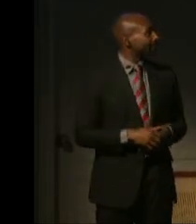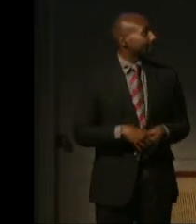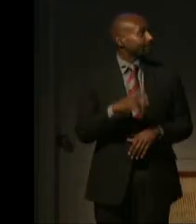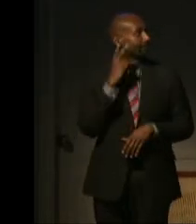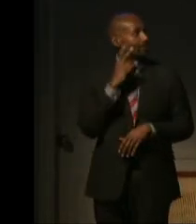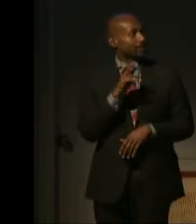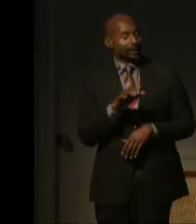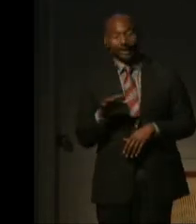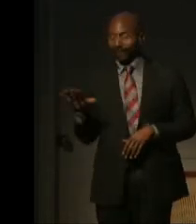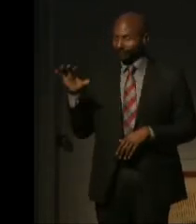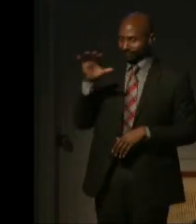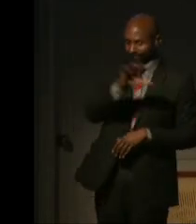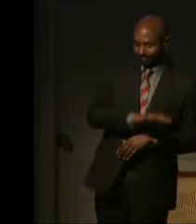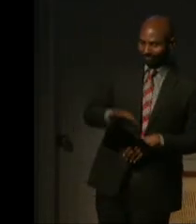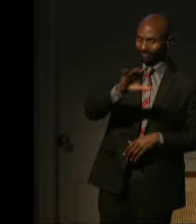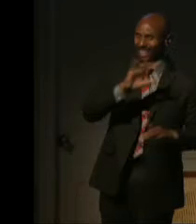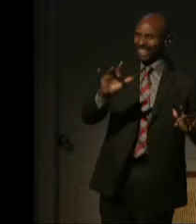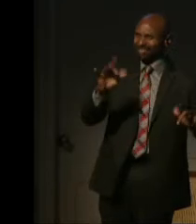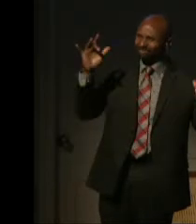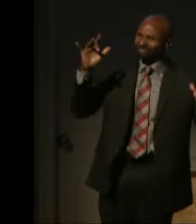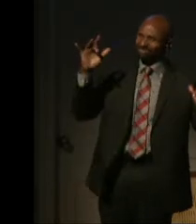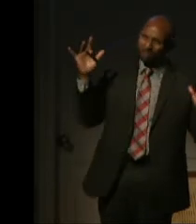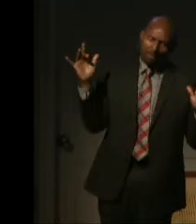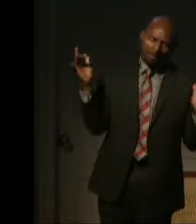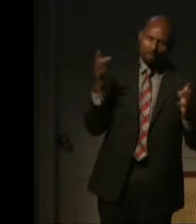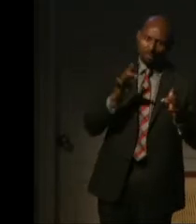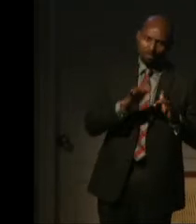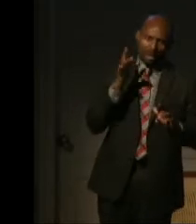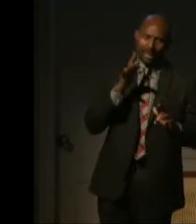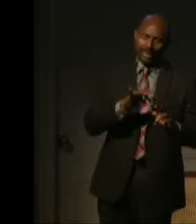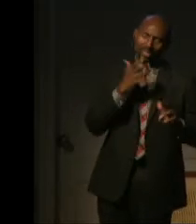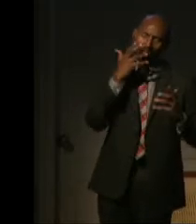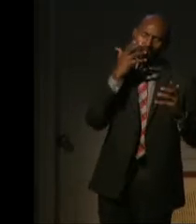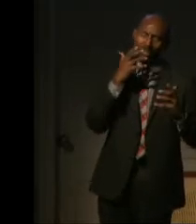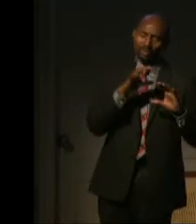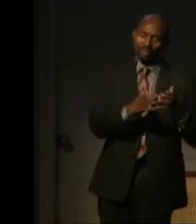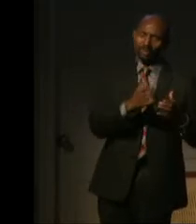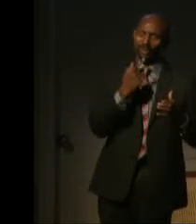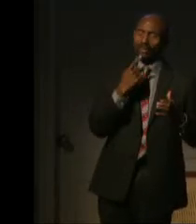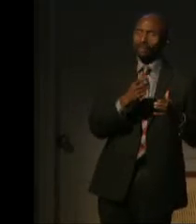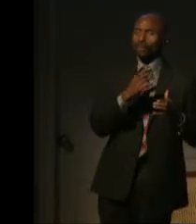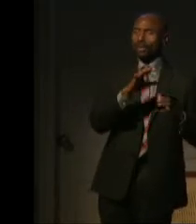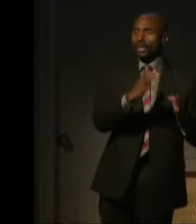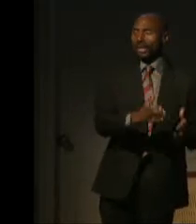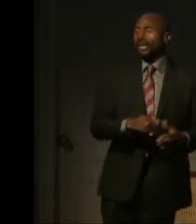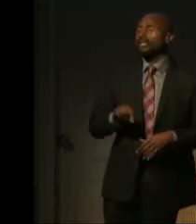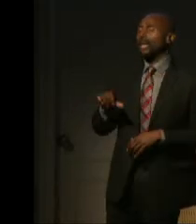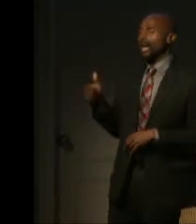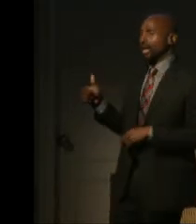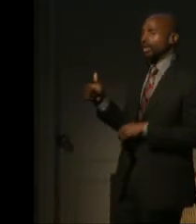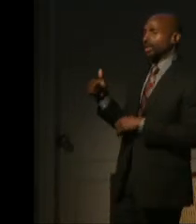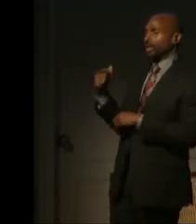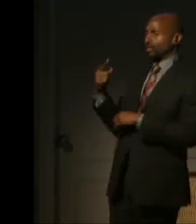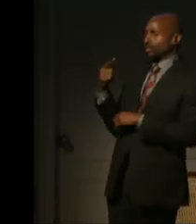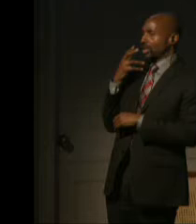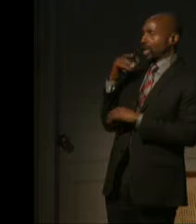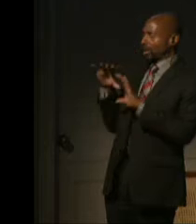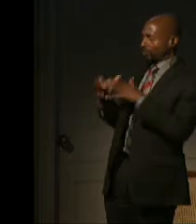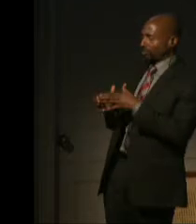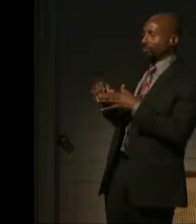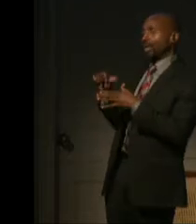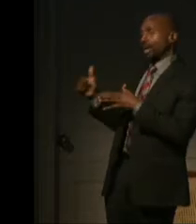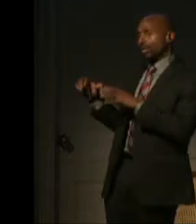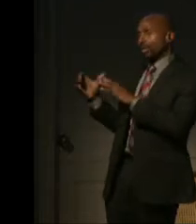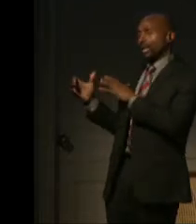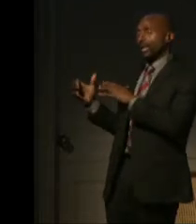neuroscience class. There's a single painting in the back that's used in a math class. What's unique is that we're not teaching art history